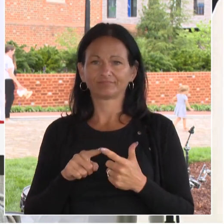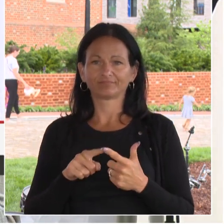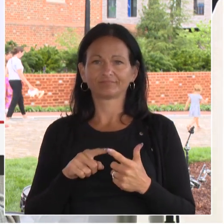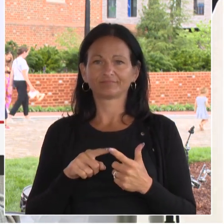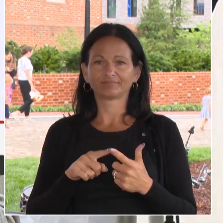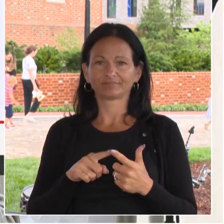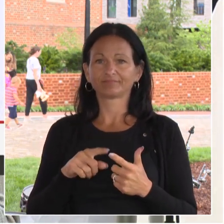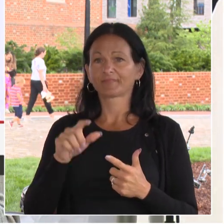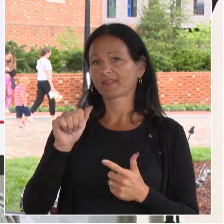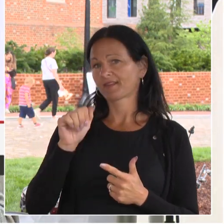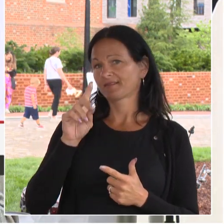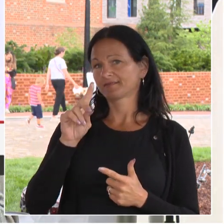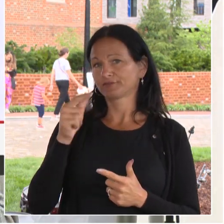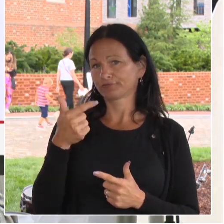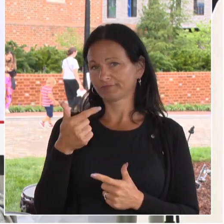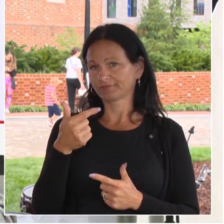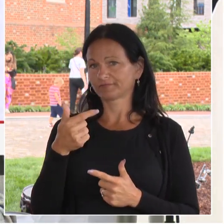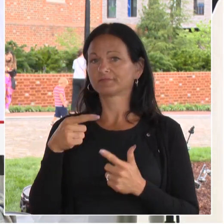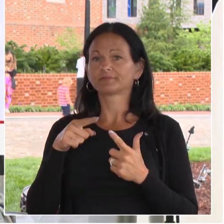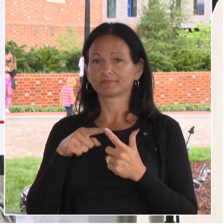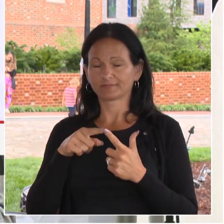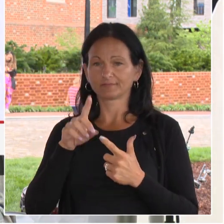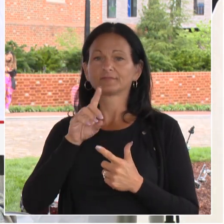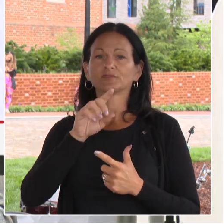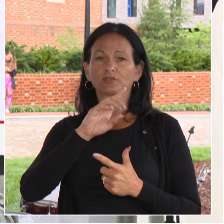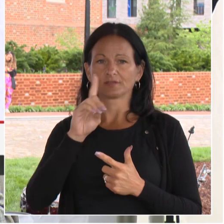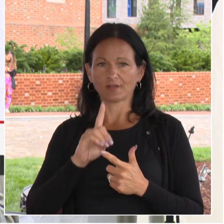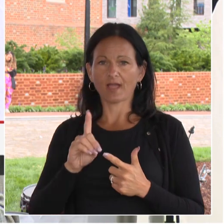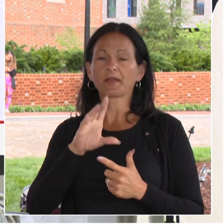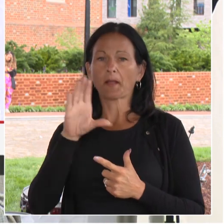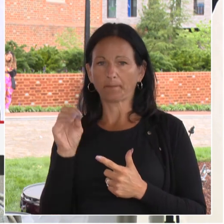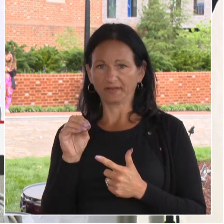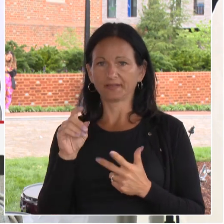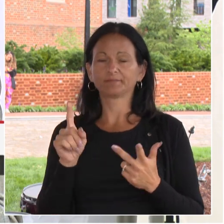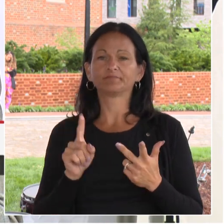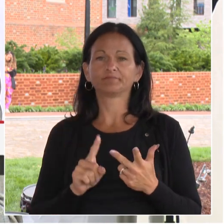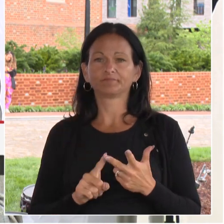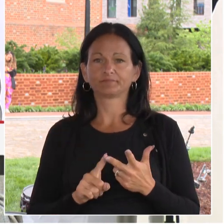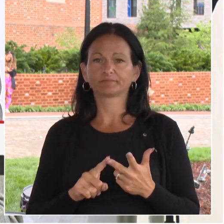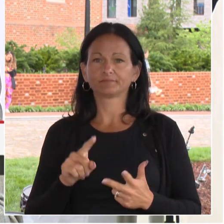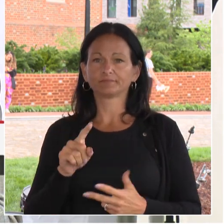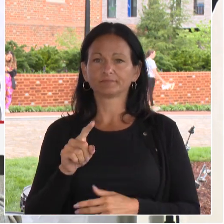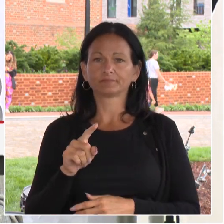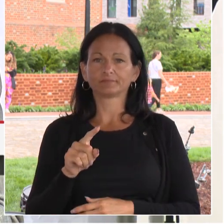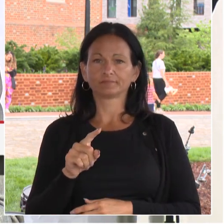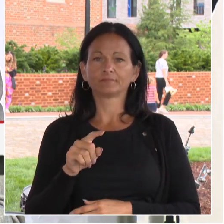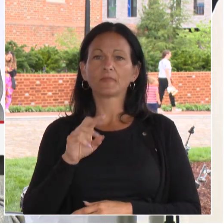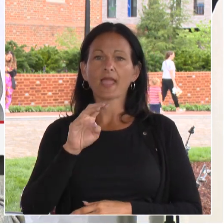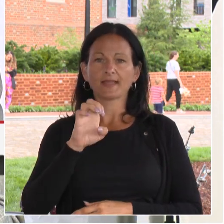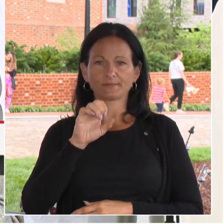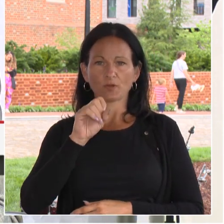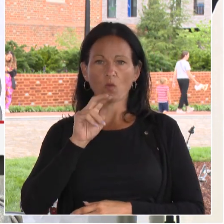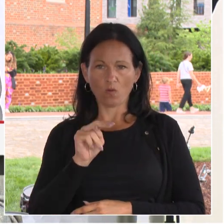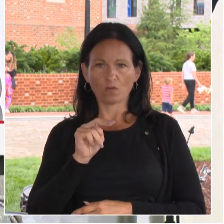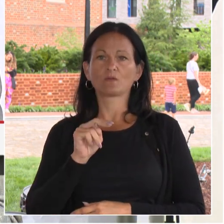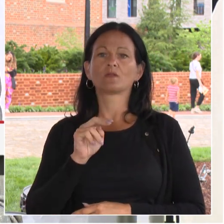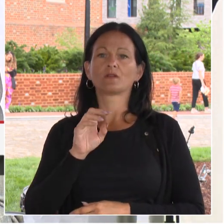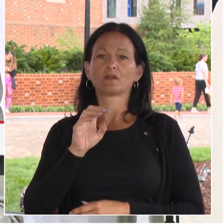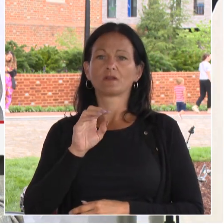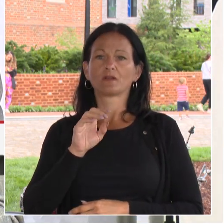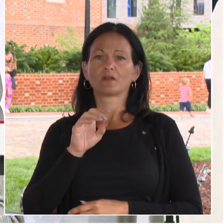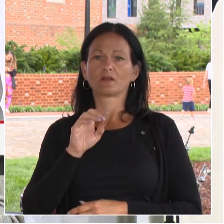interior design company, and Saccone Simone is out of Toronto, another interior design company. If you think about the army